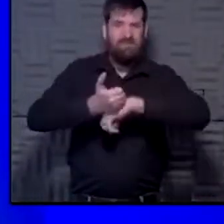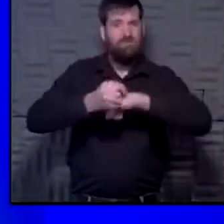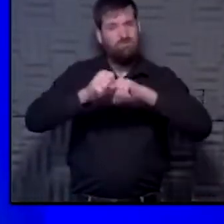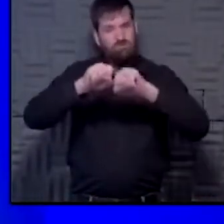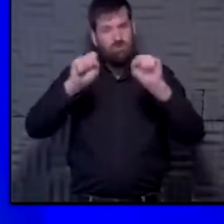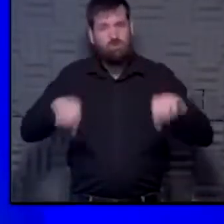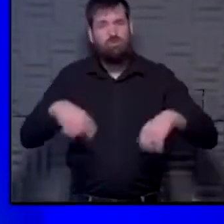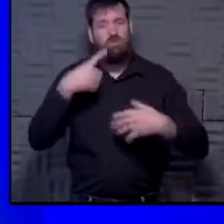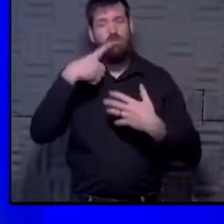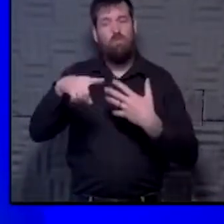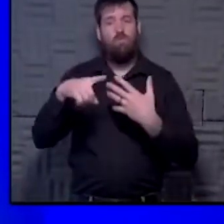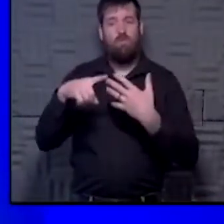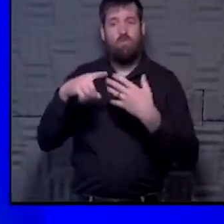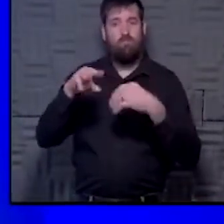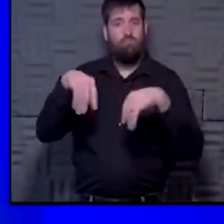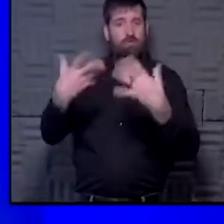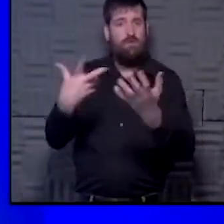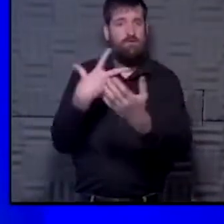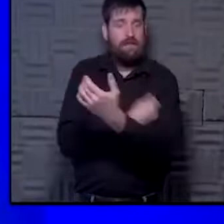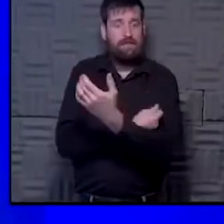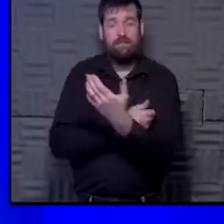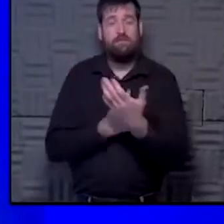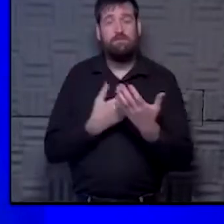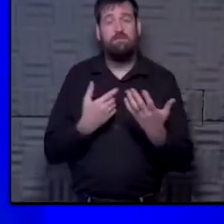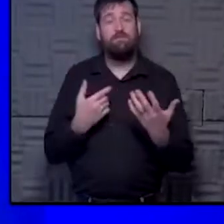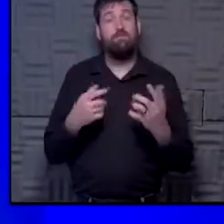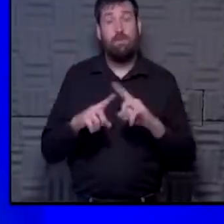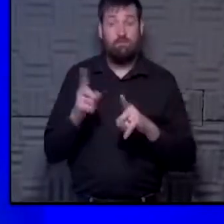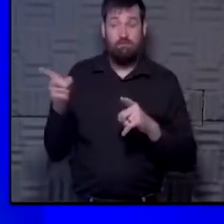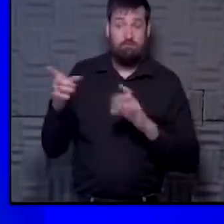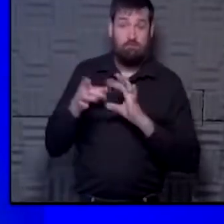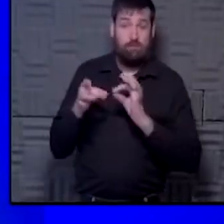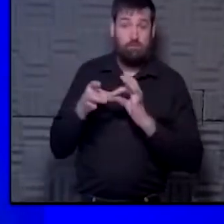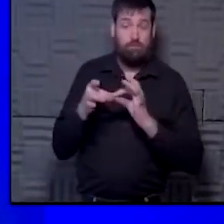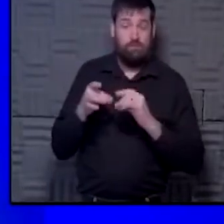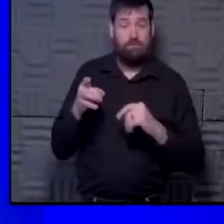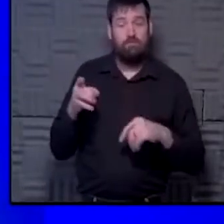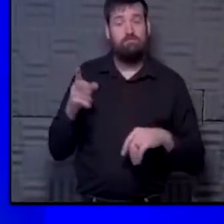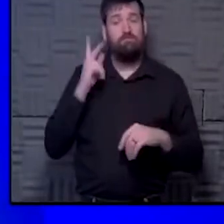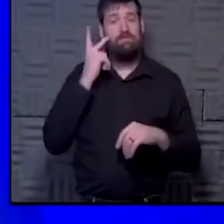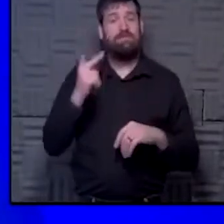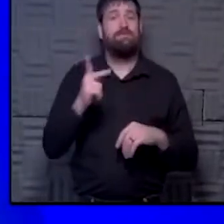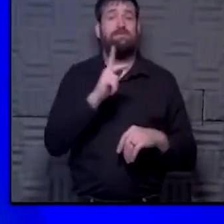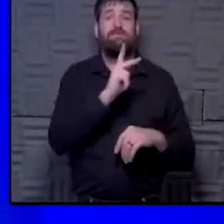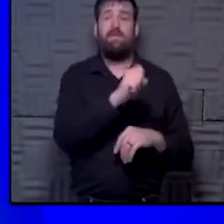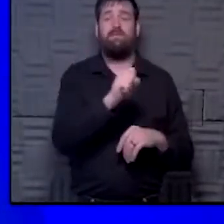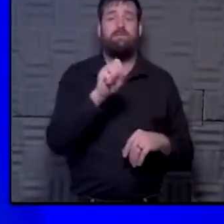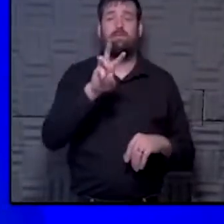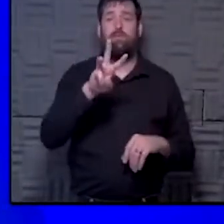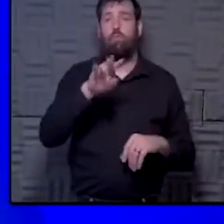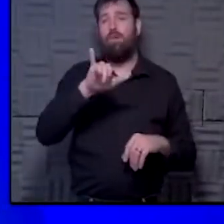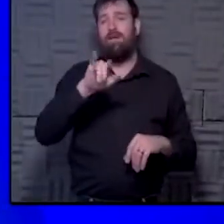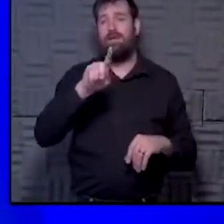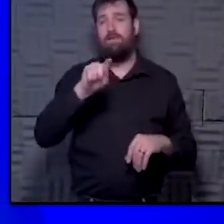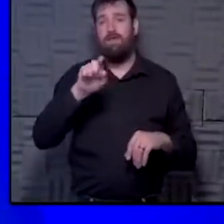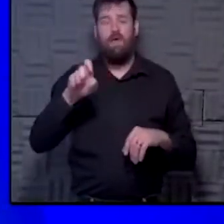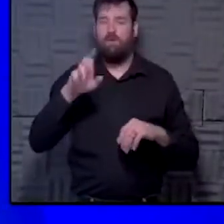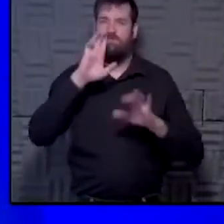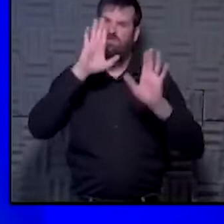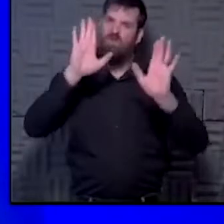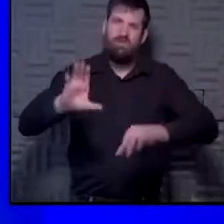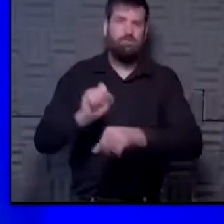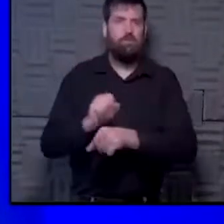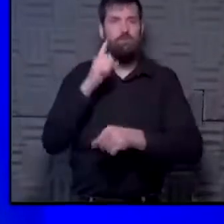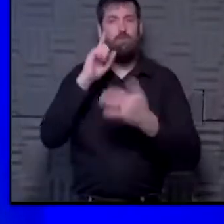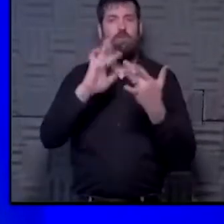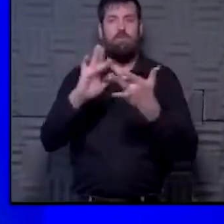health, getting that to those vulnerable populations. But just as you mentioned, we've seen on the Kansas side, Wyandotte has done a great job of outreach, not just for this,